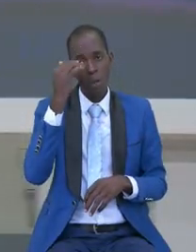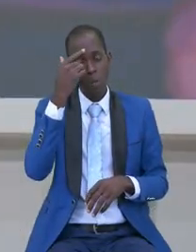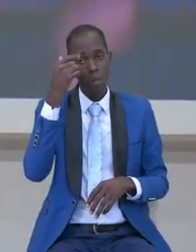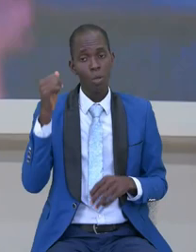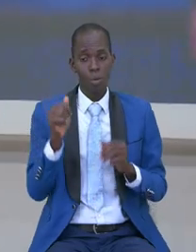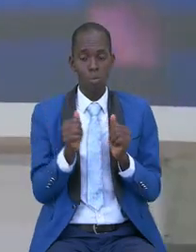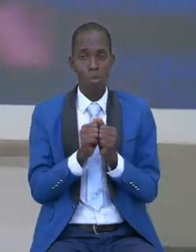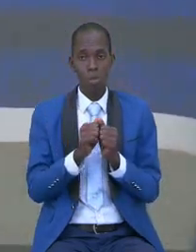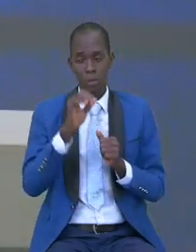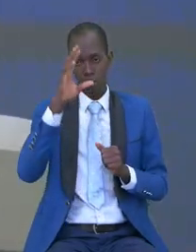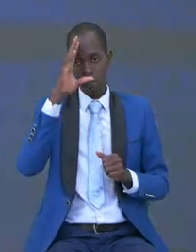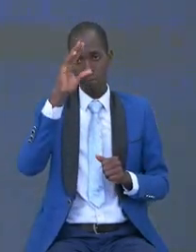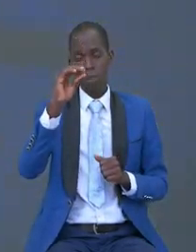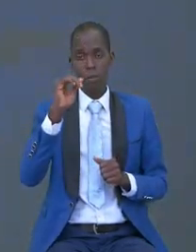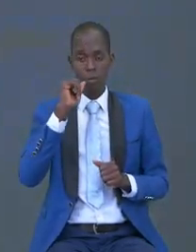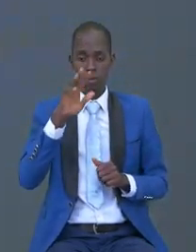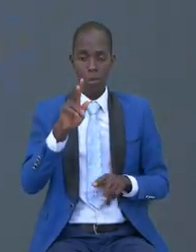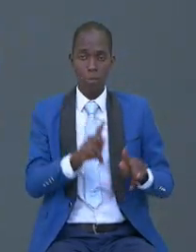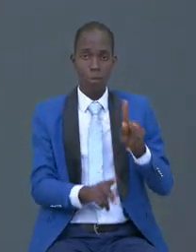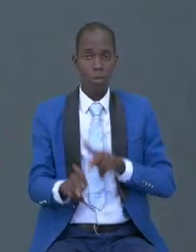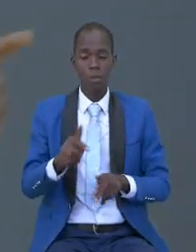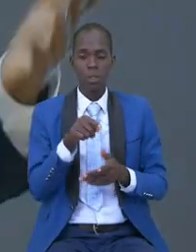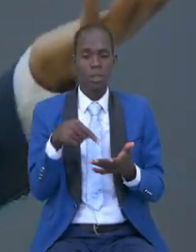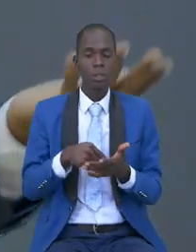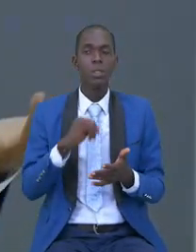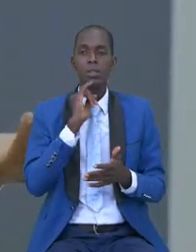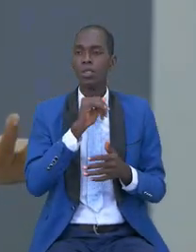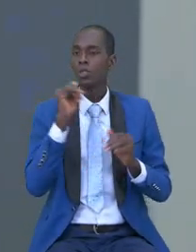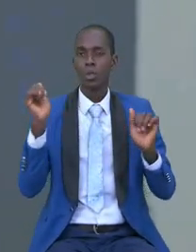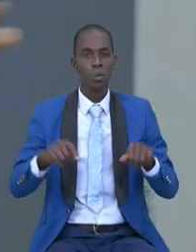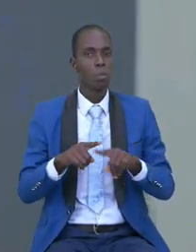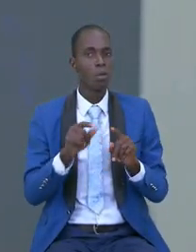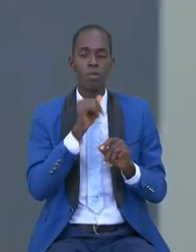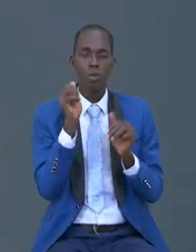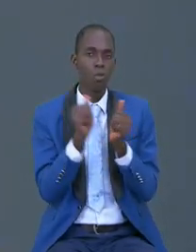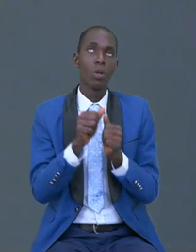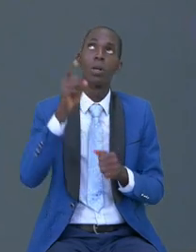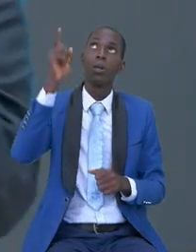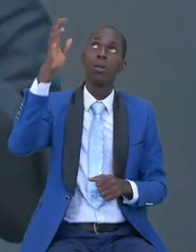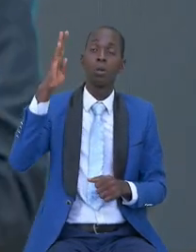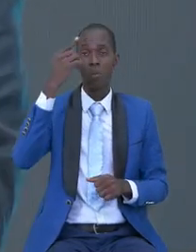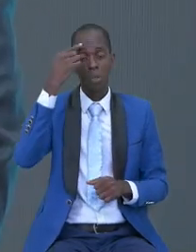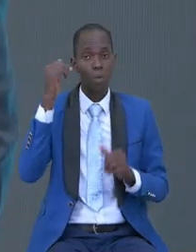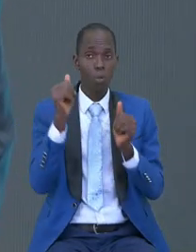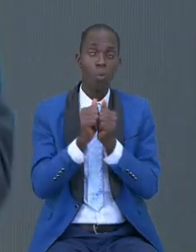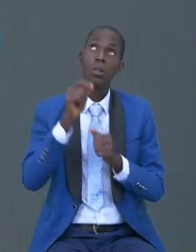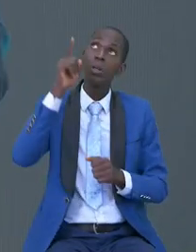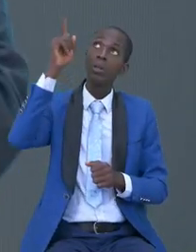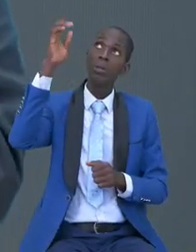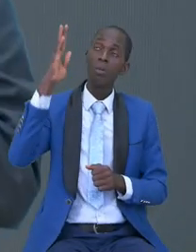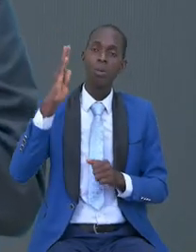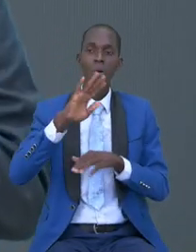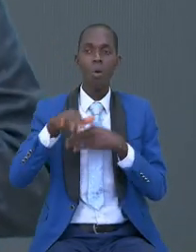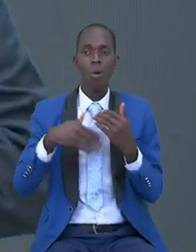men, this is impossible, but not with God. Because with God,